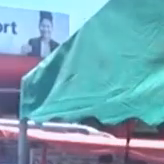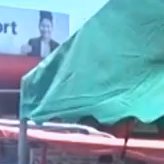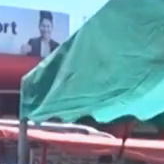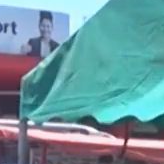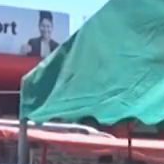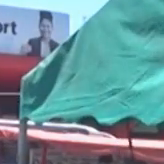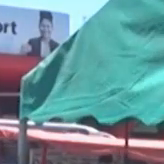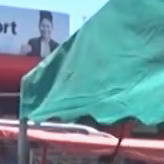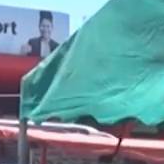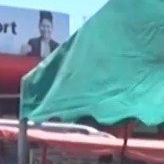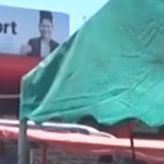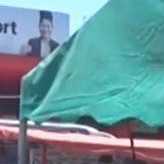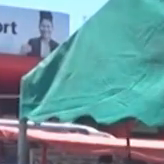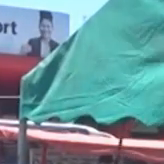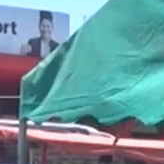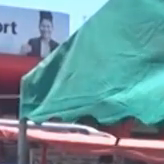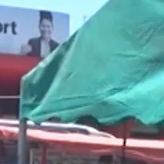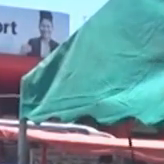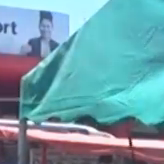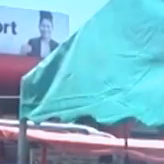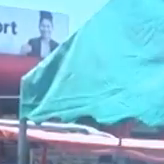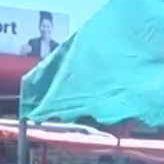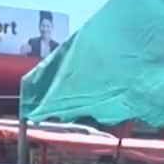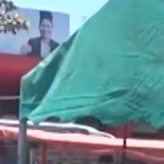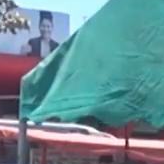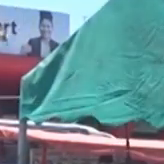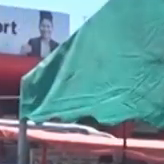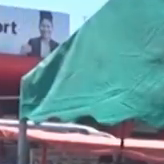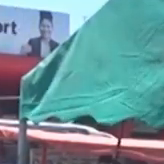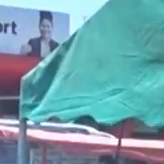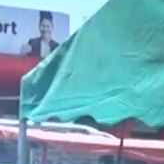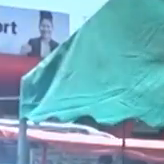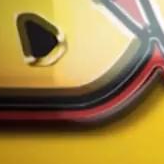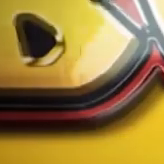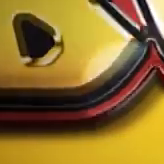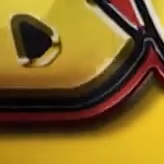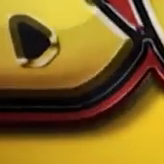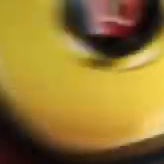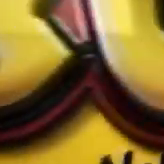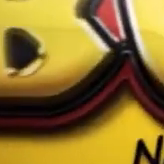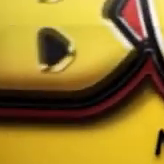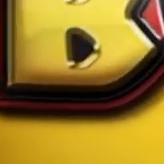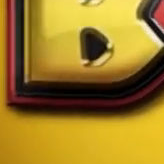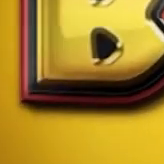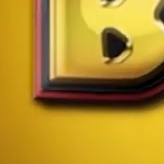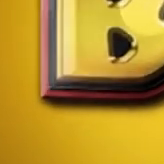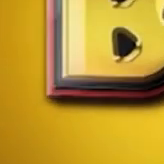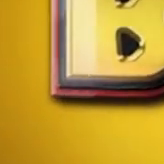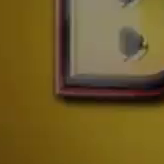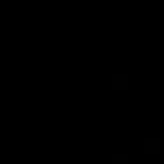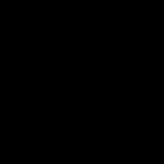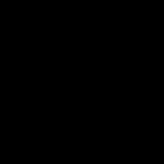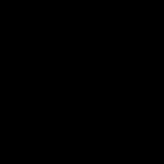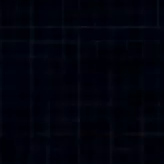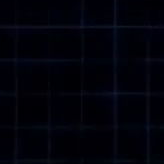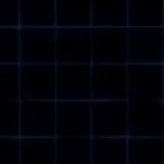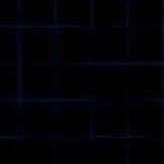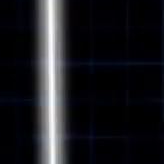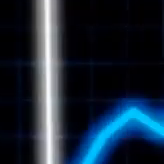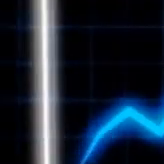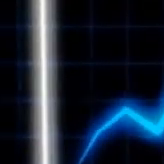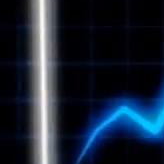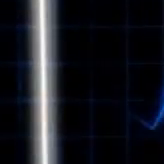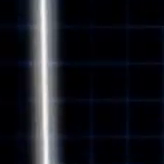Bula, ang gono ilutoka butalita ka ng Bula FM bertini nambang 2 NSR. Bula FM nambang 2 NSR.